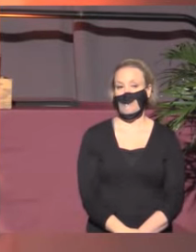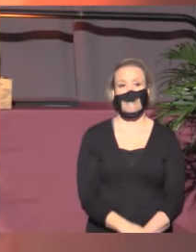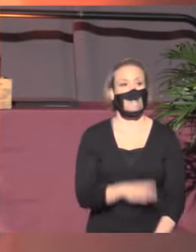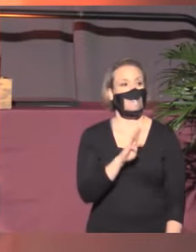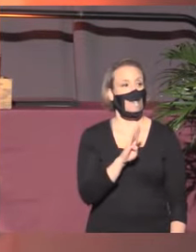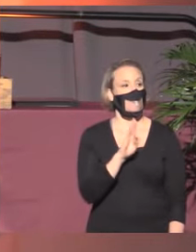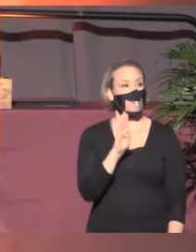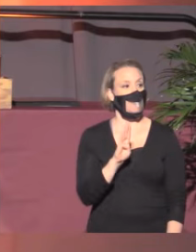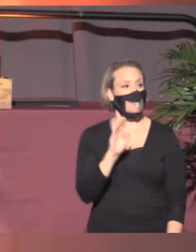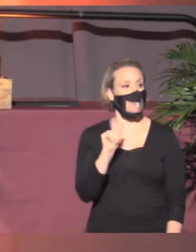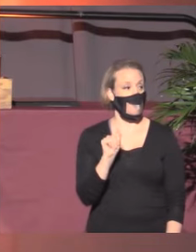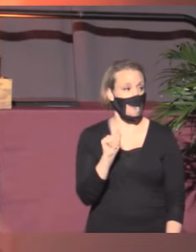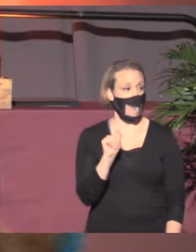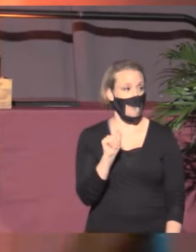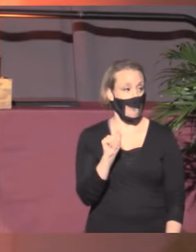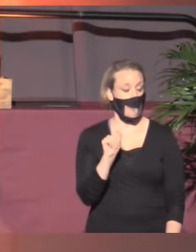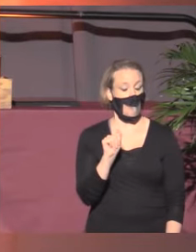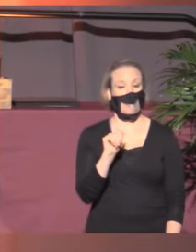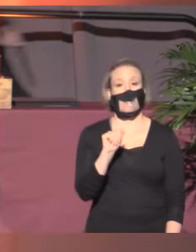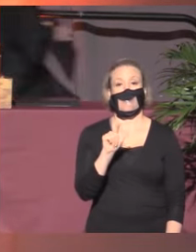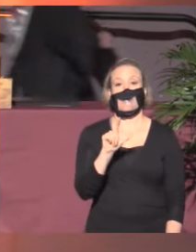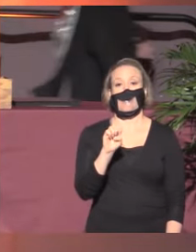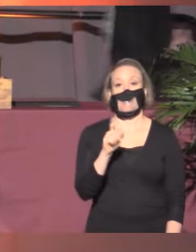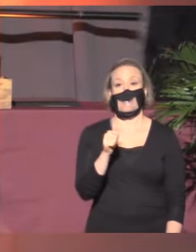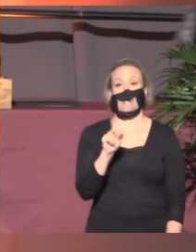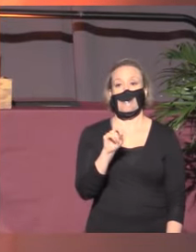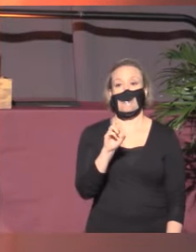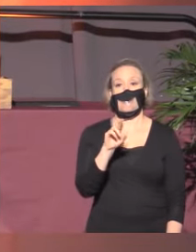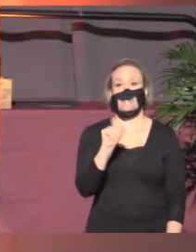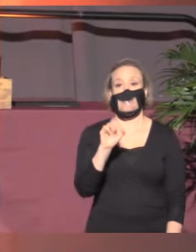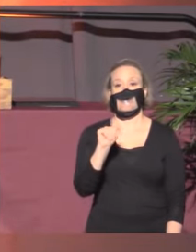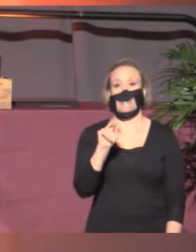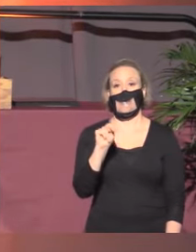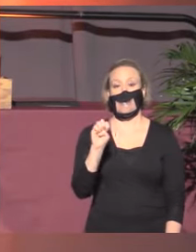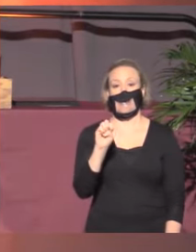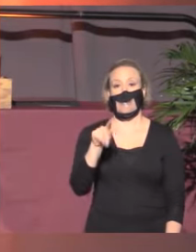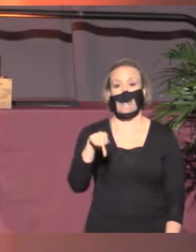Bachelor of Business Administration, Alexandra Ann Pick.